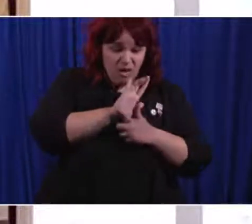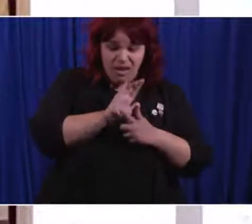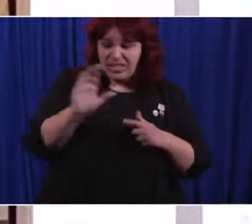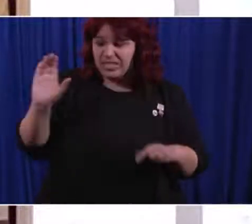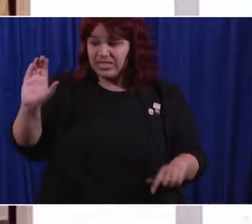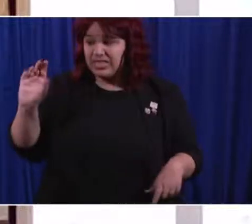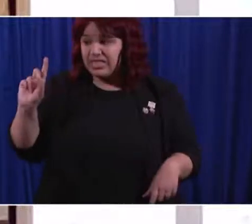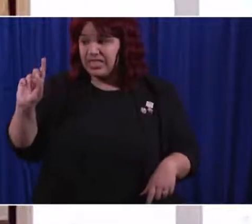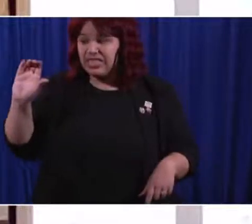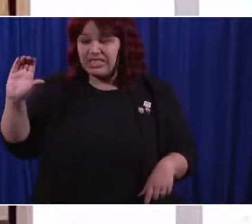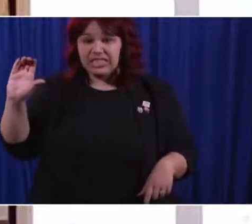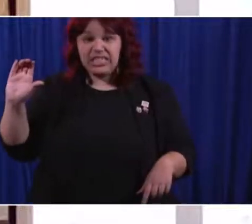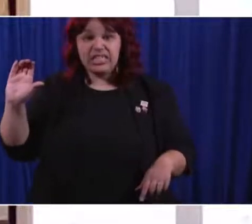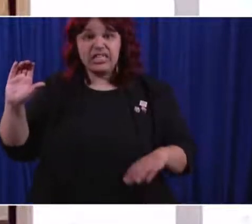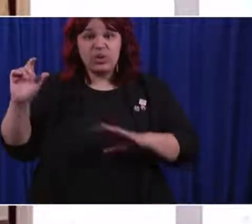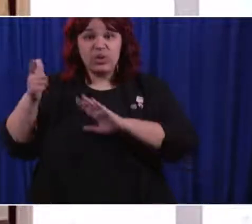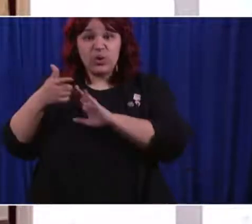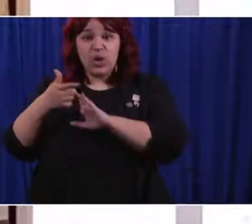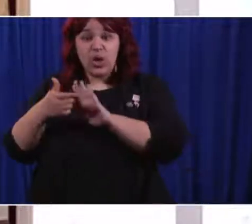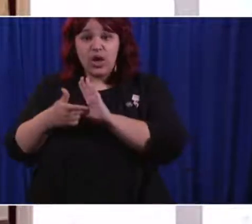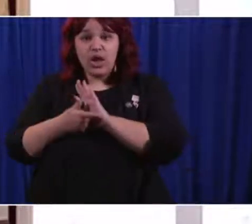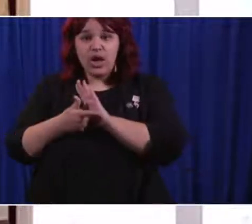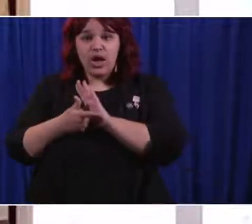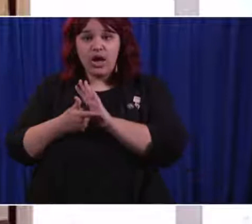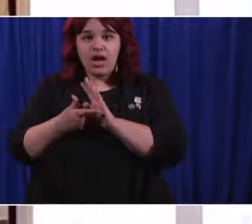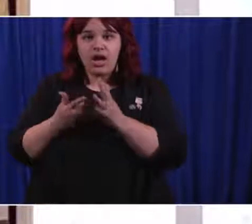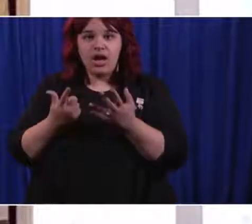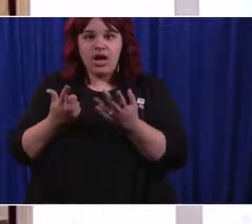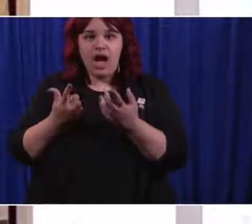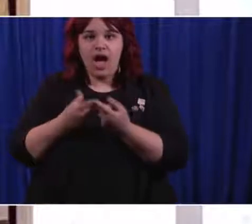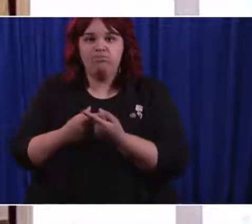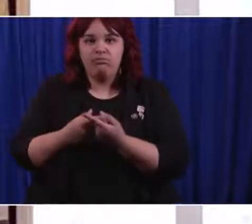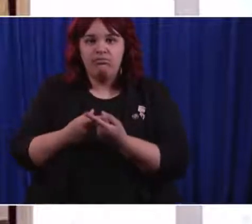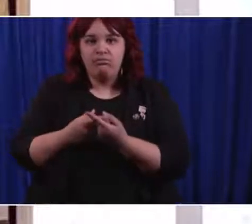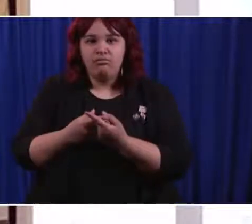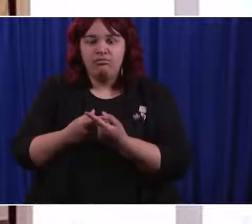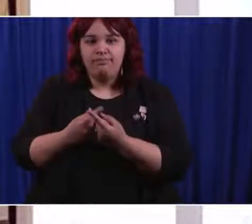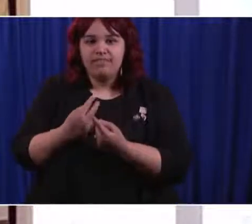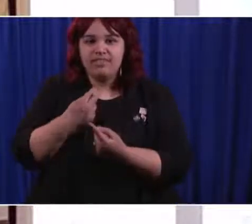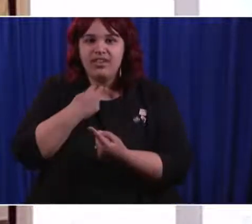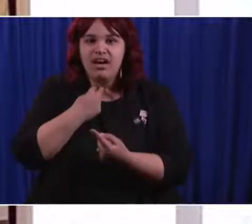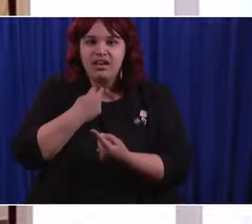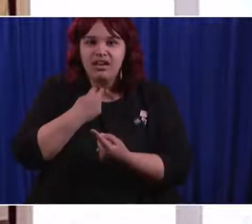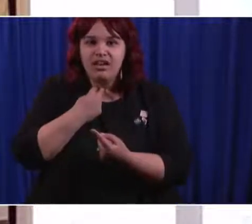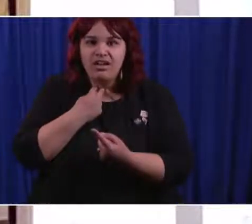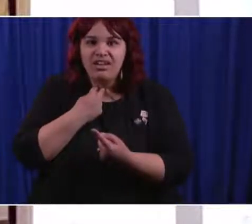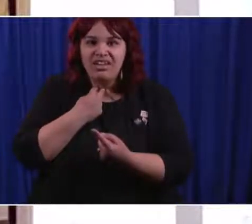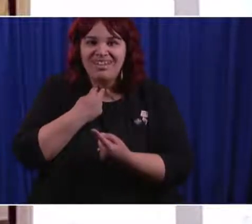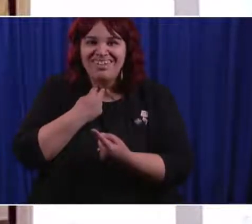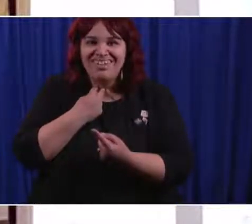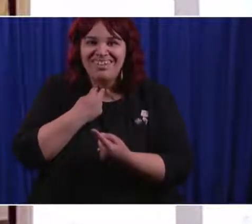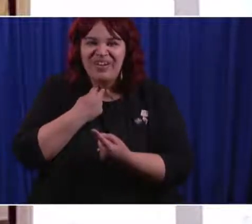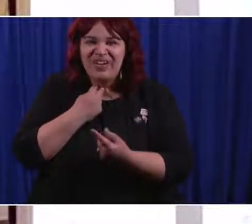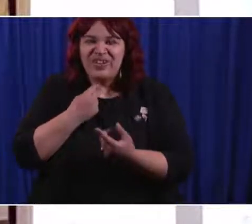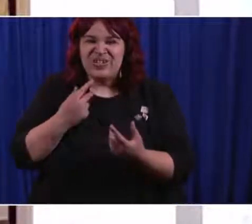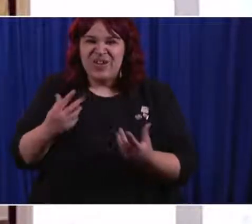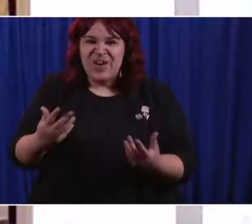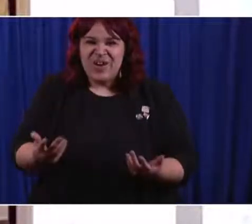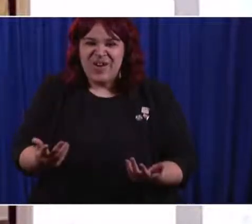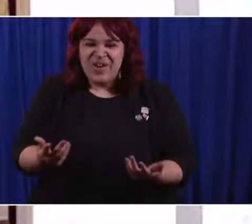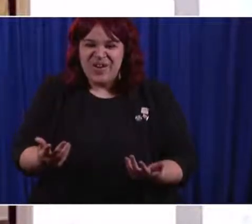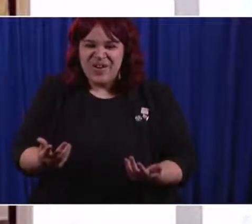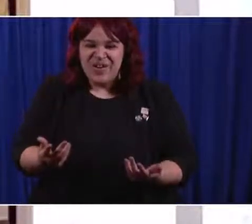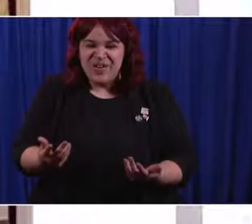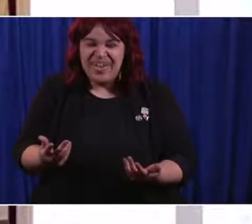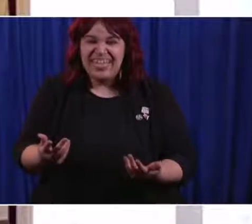this is a disease where the testing is best performed once we know a patient